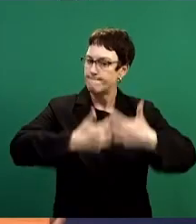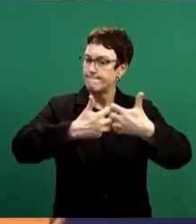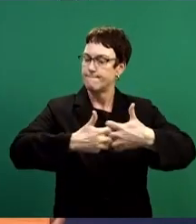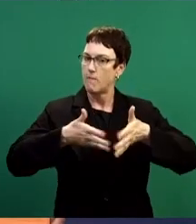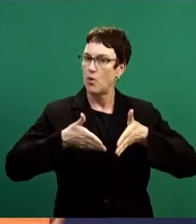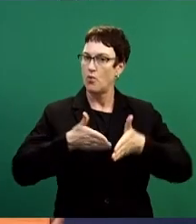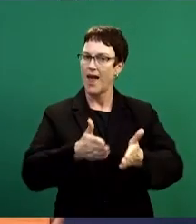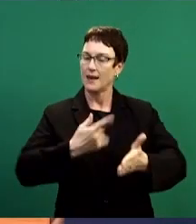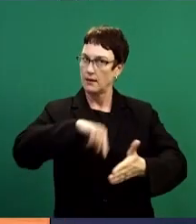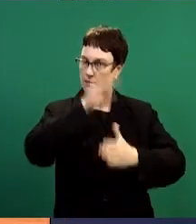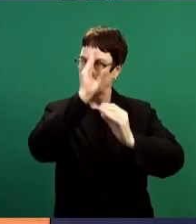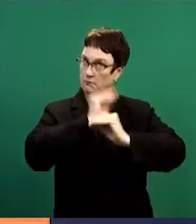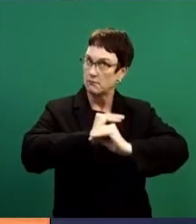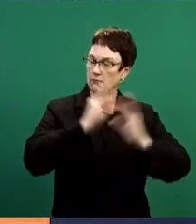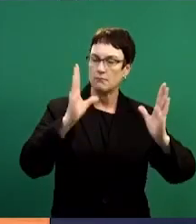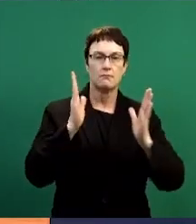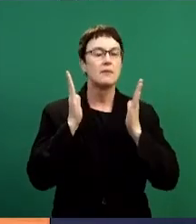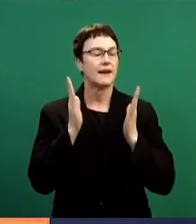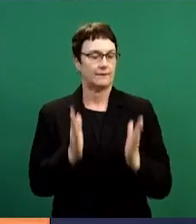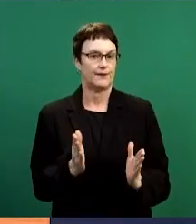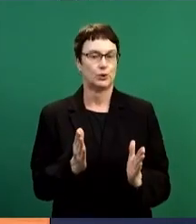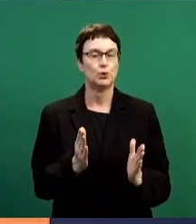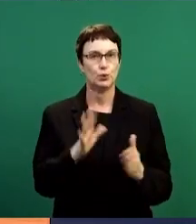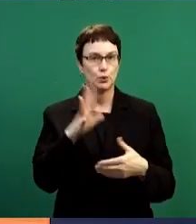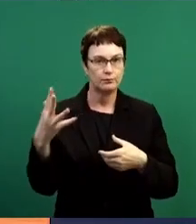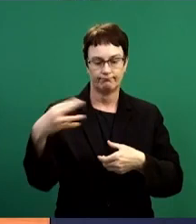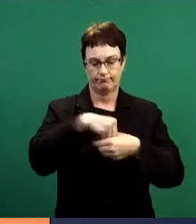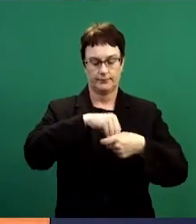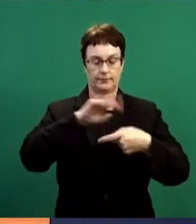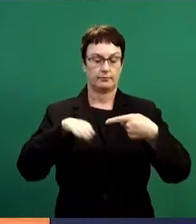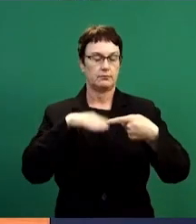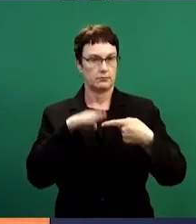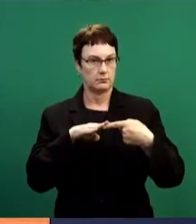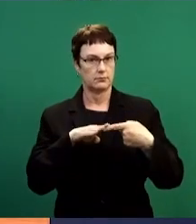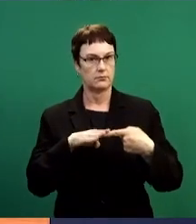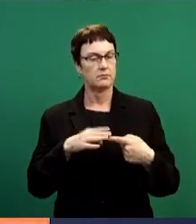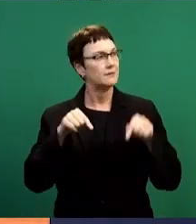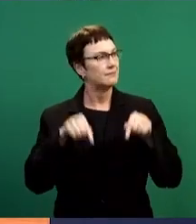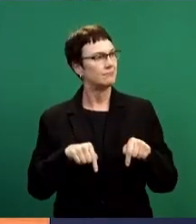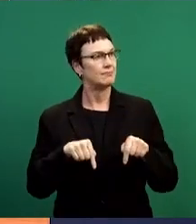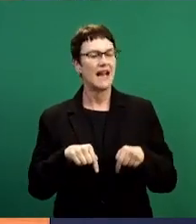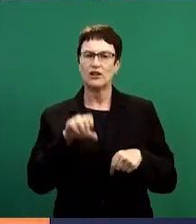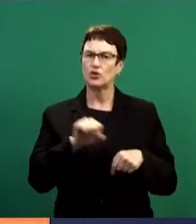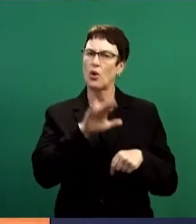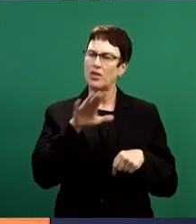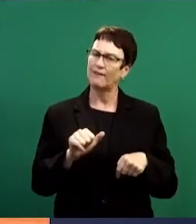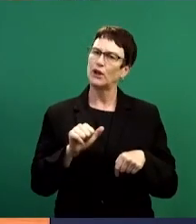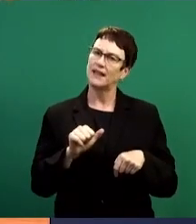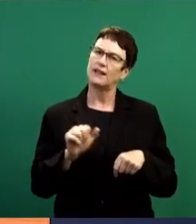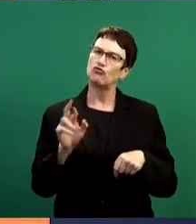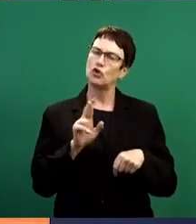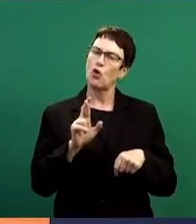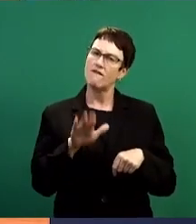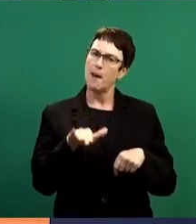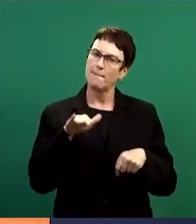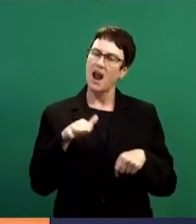would necessarily have to entail having to deal with the capital position of the bank. We are engaged with the